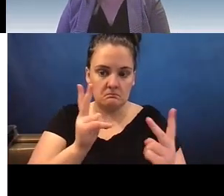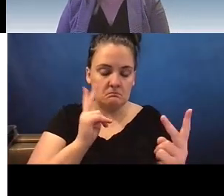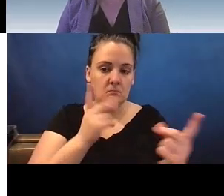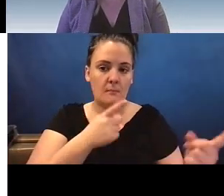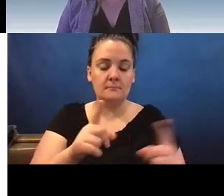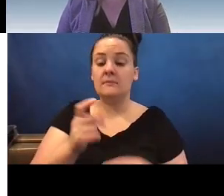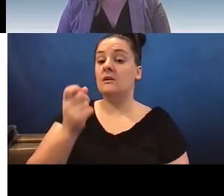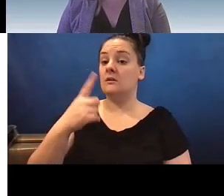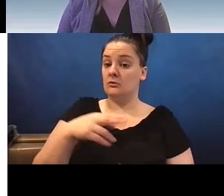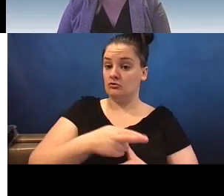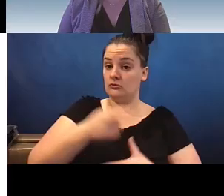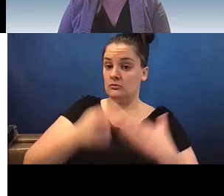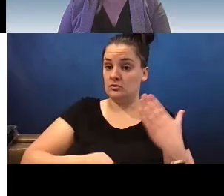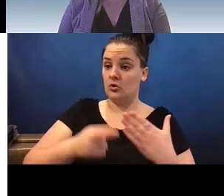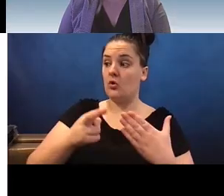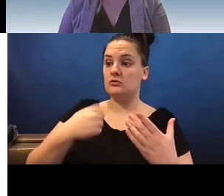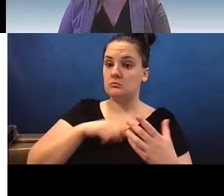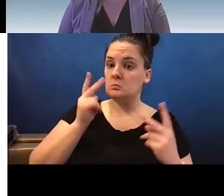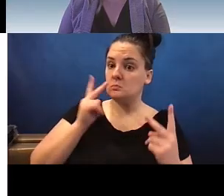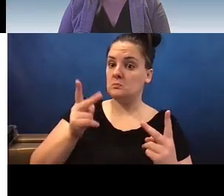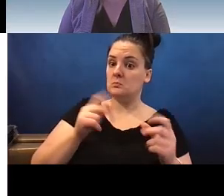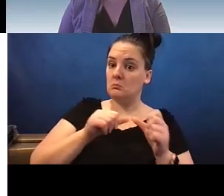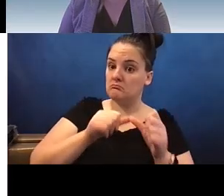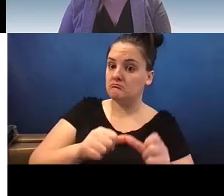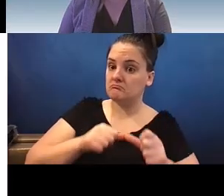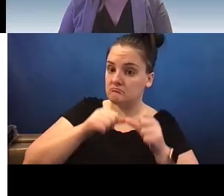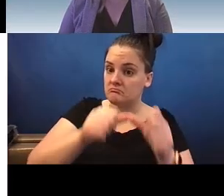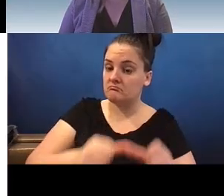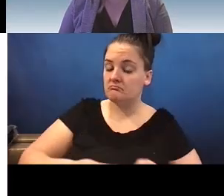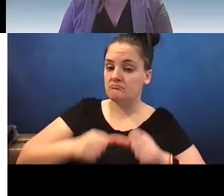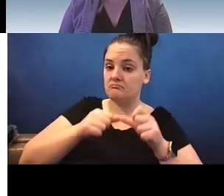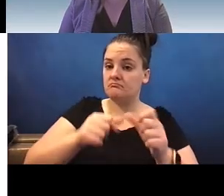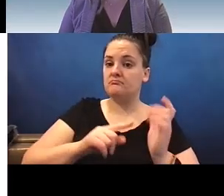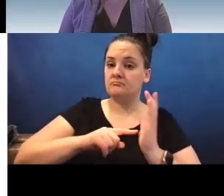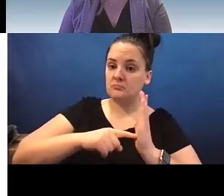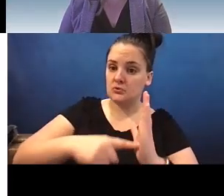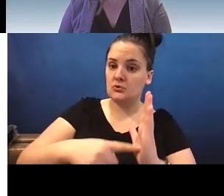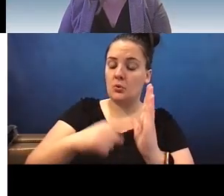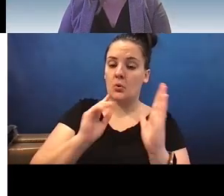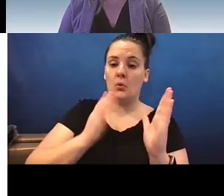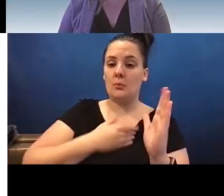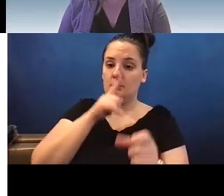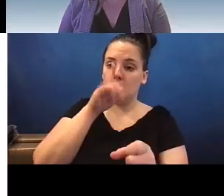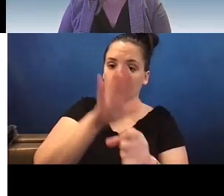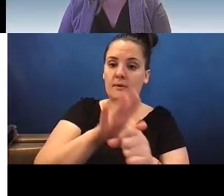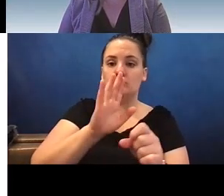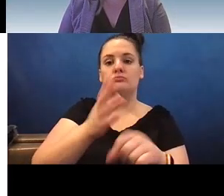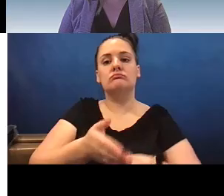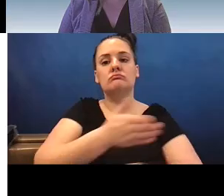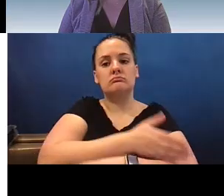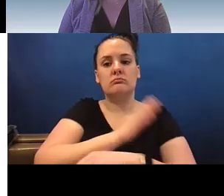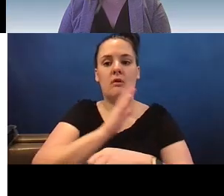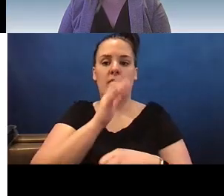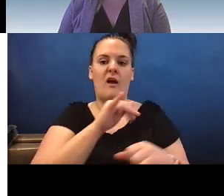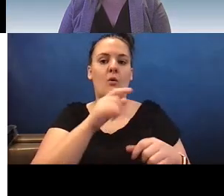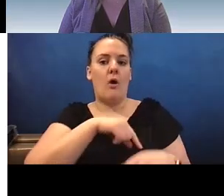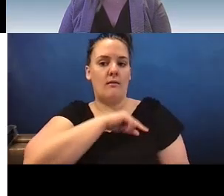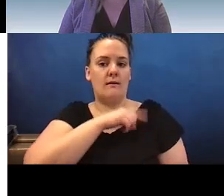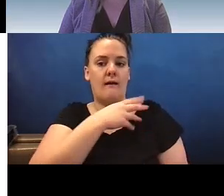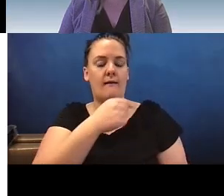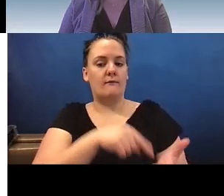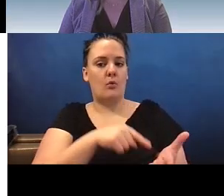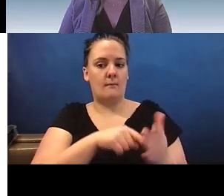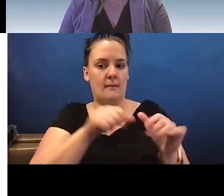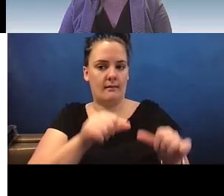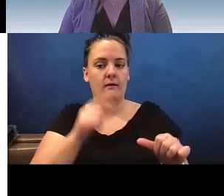that highlight Colorado hospitals' continued commitment to improving the quality and affordability